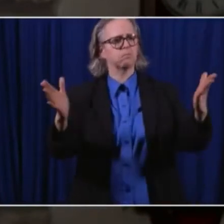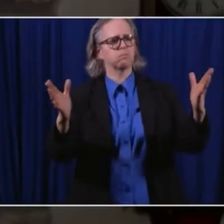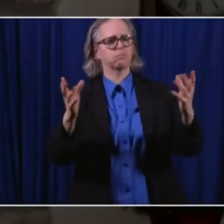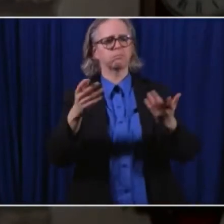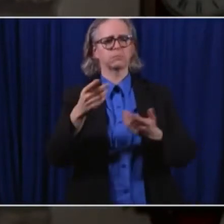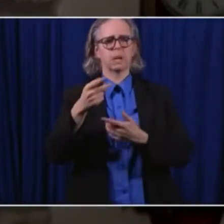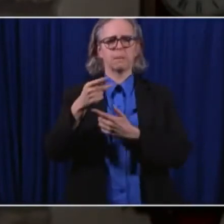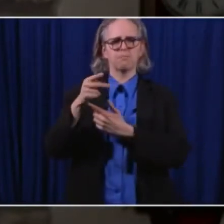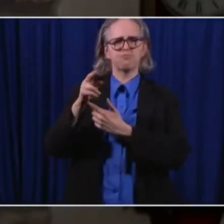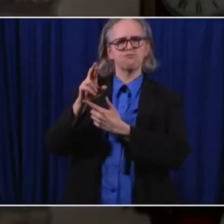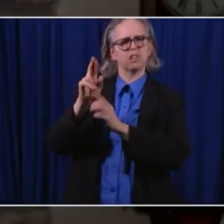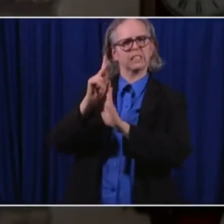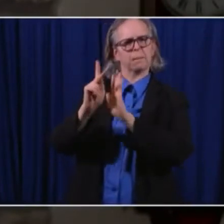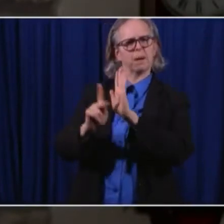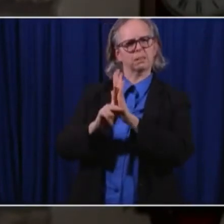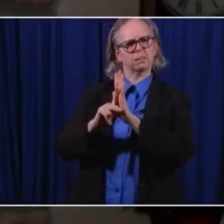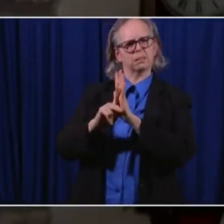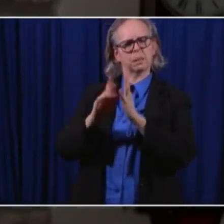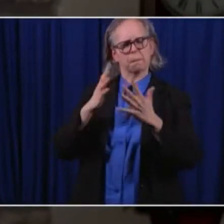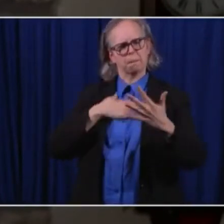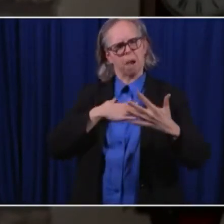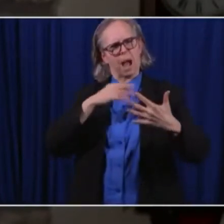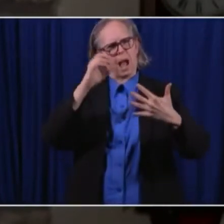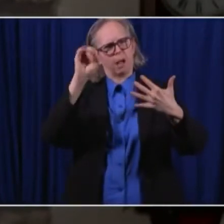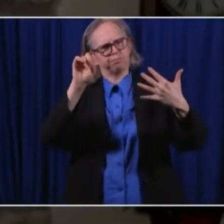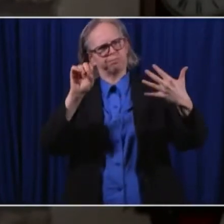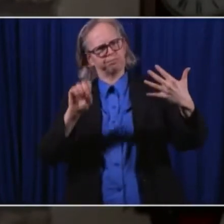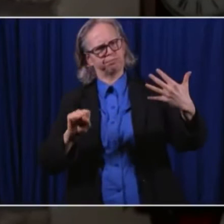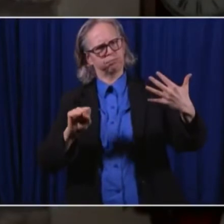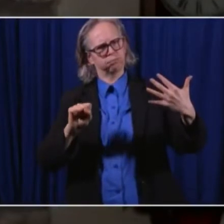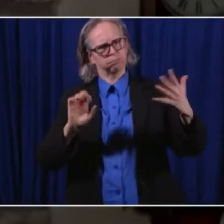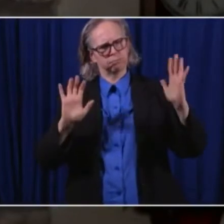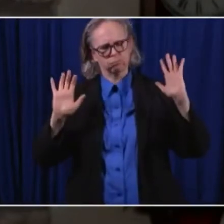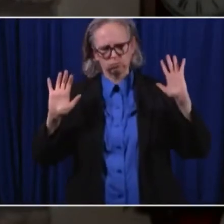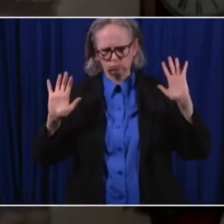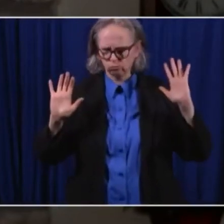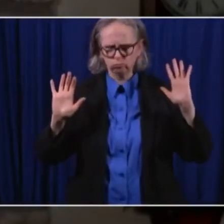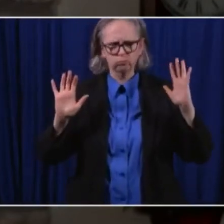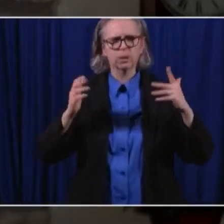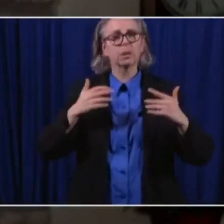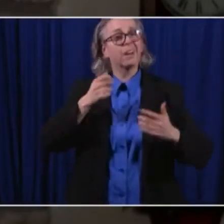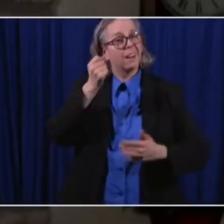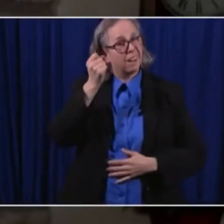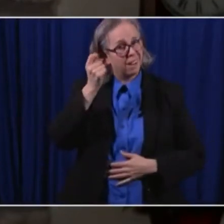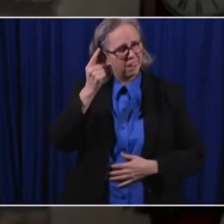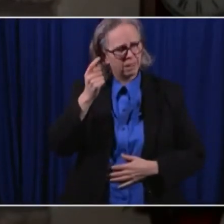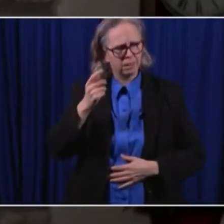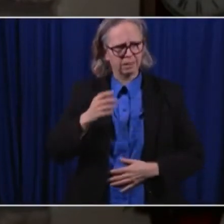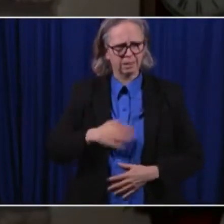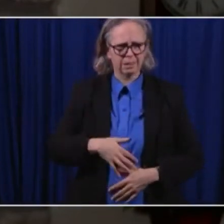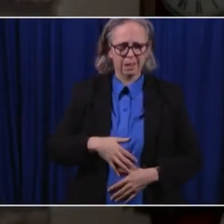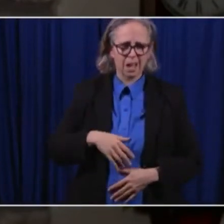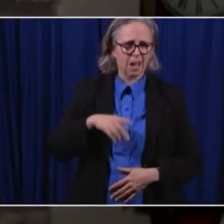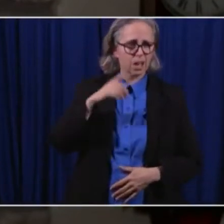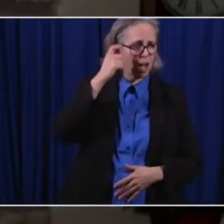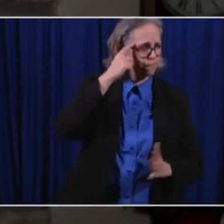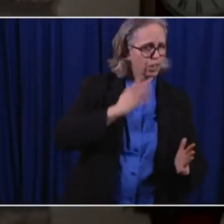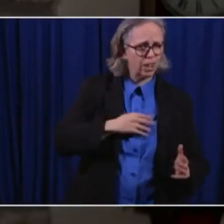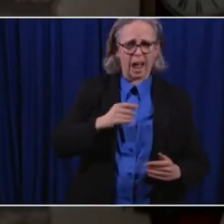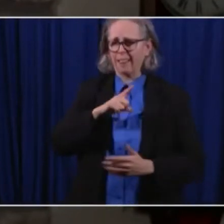Done that numerous times to the legislature, but the legislature is a separate branch of government. They're working their will. We'll see